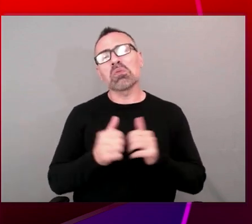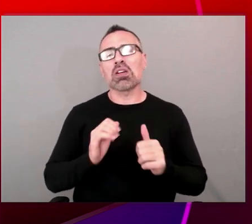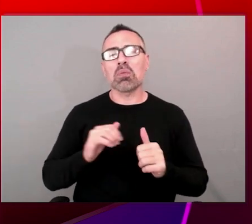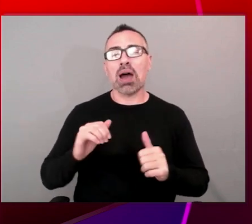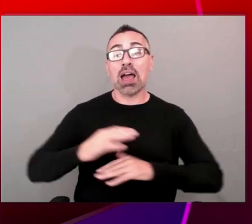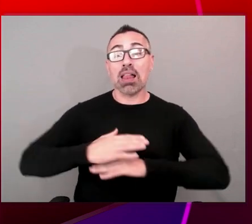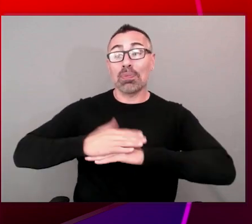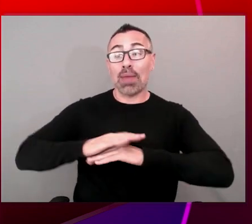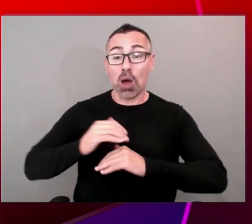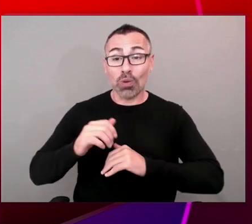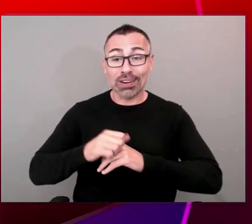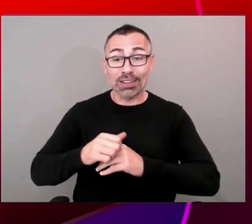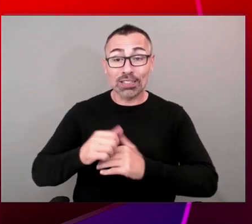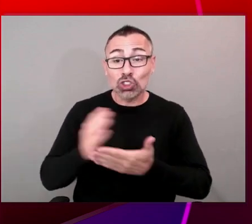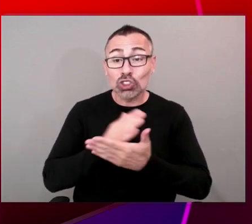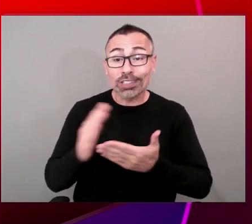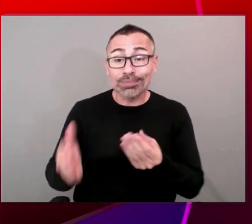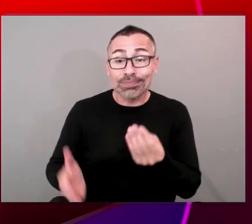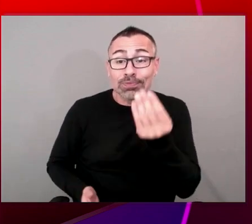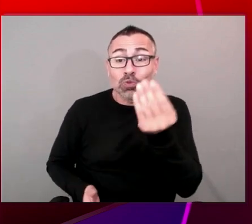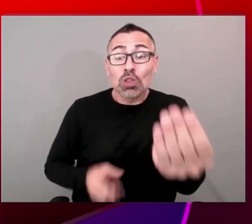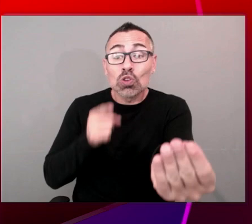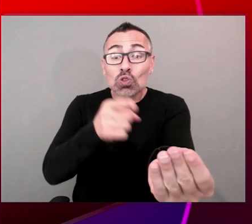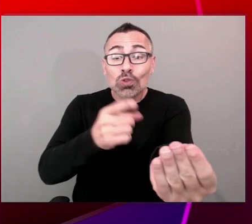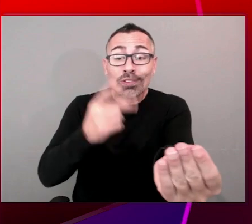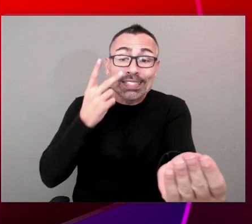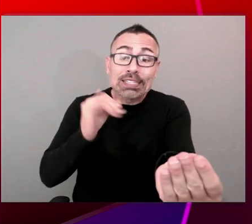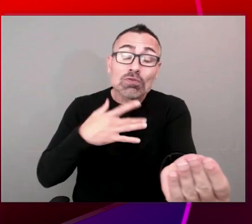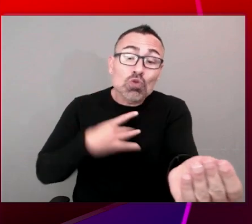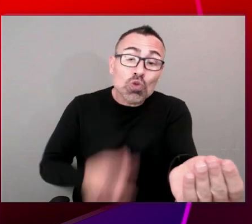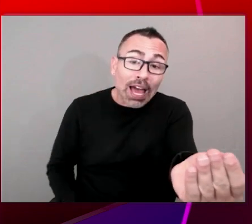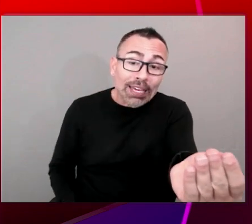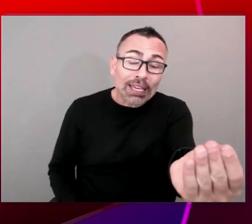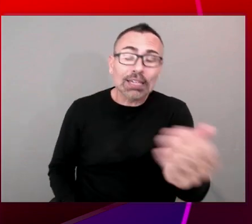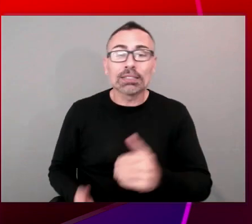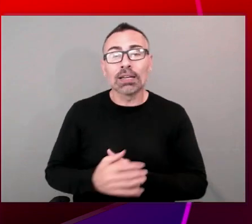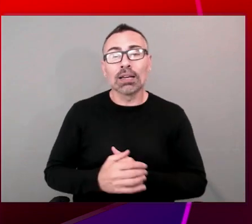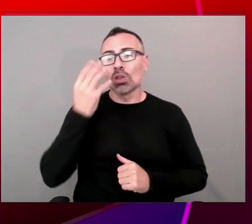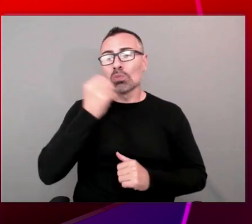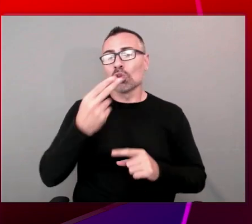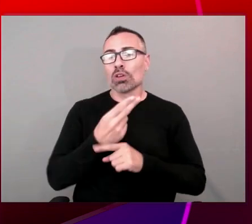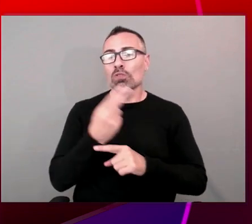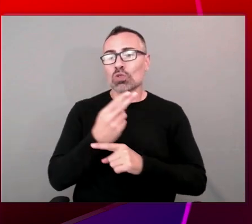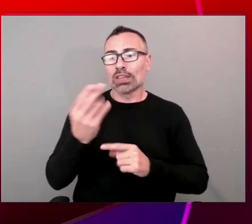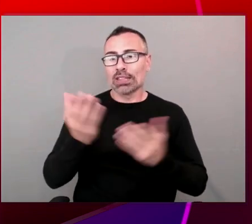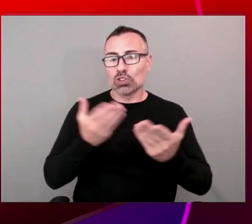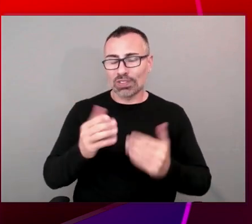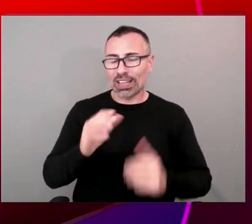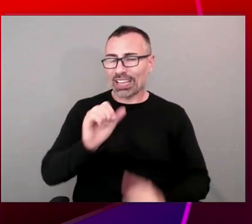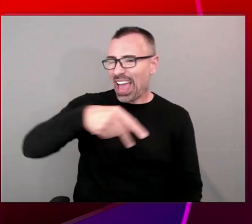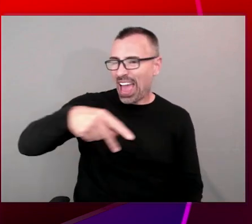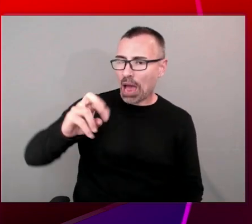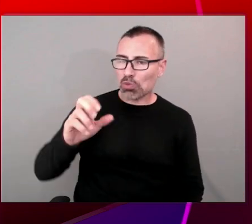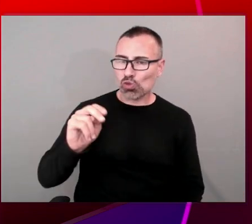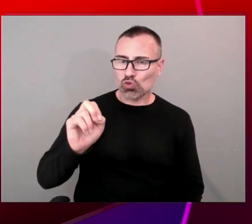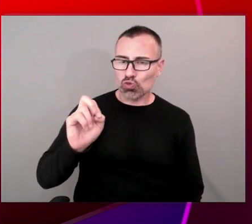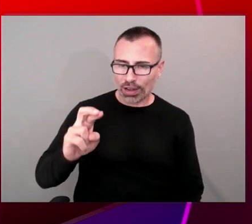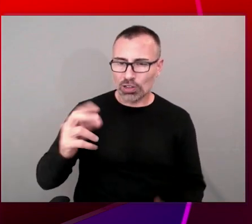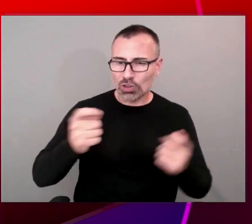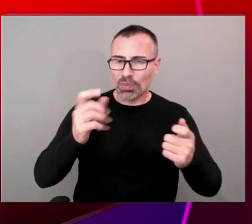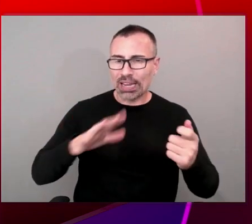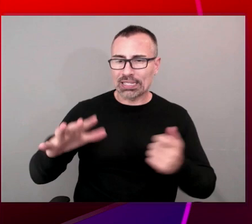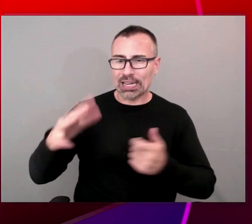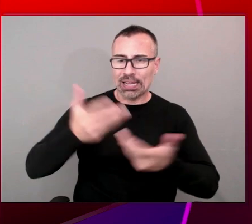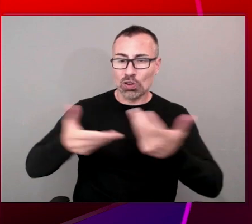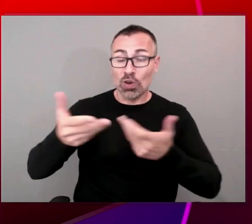And the beauty of using these kind of services like App Runner and Copilot to manage that interaction is it gives you